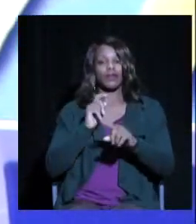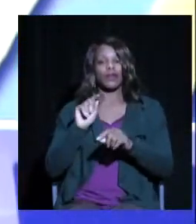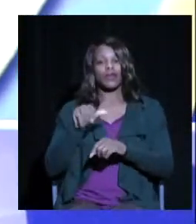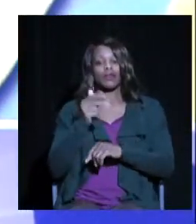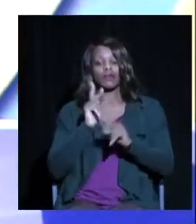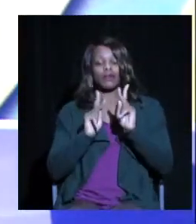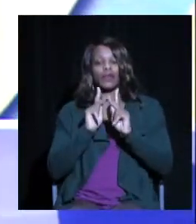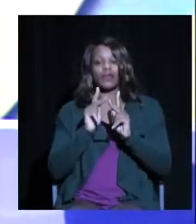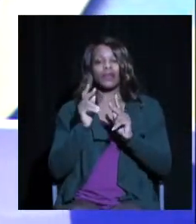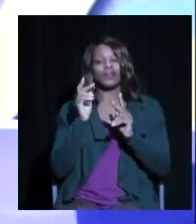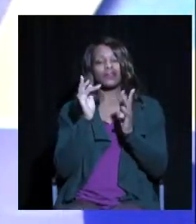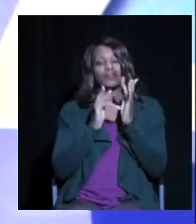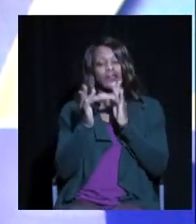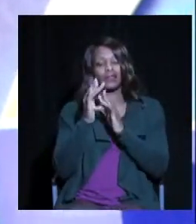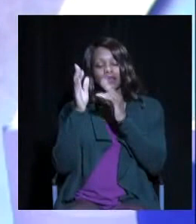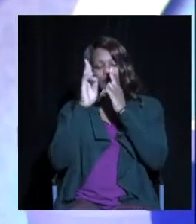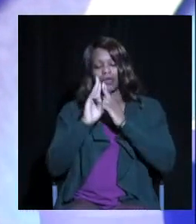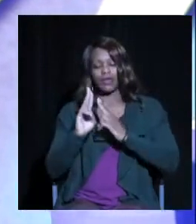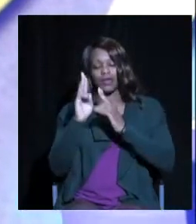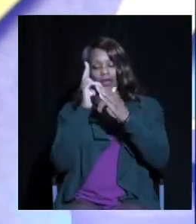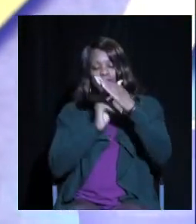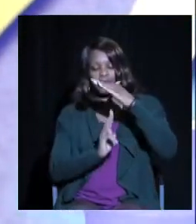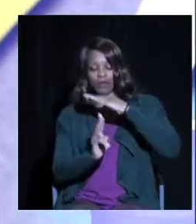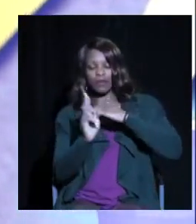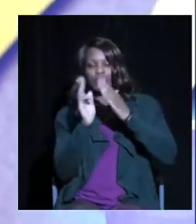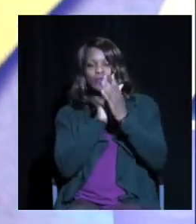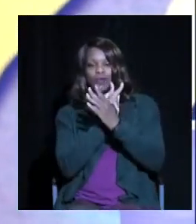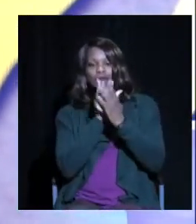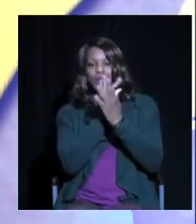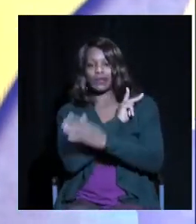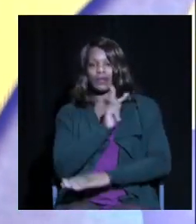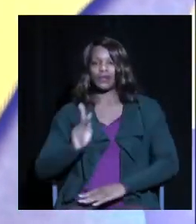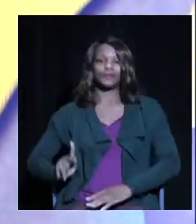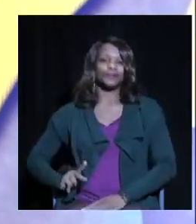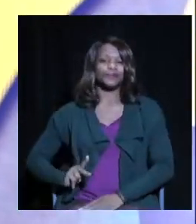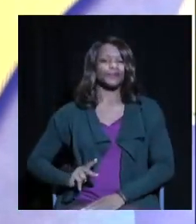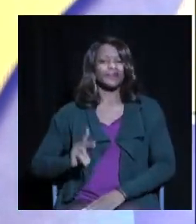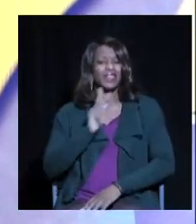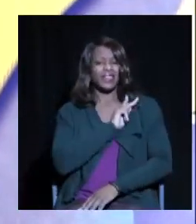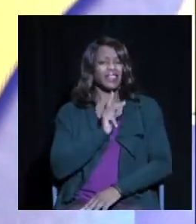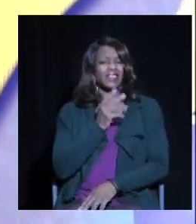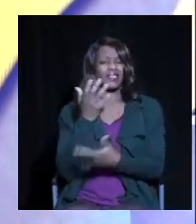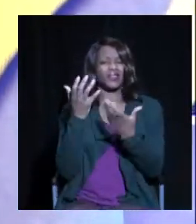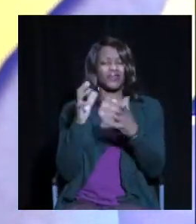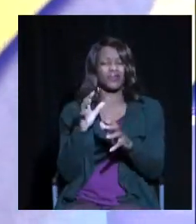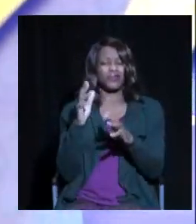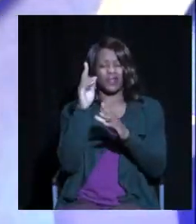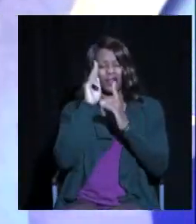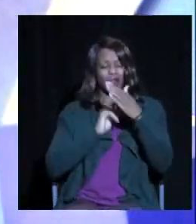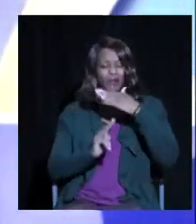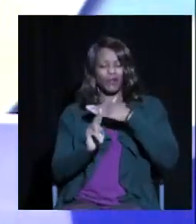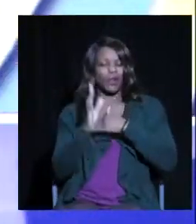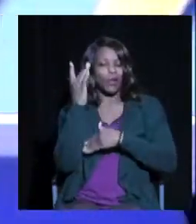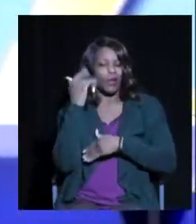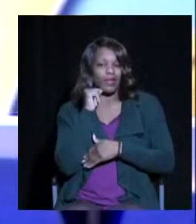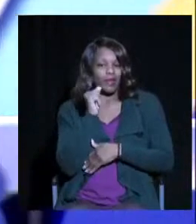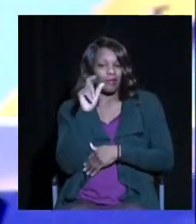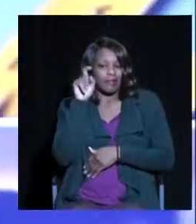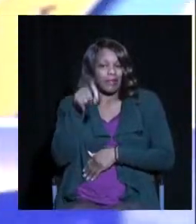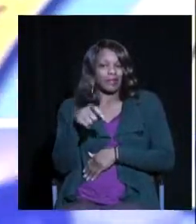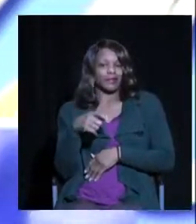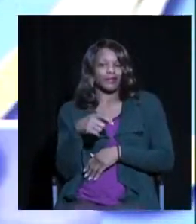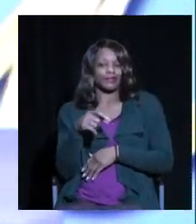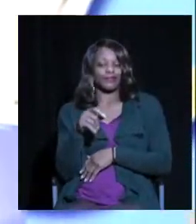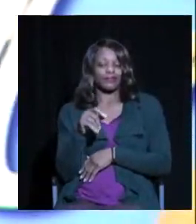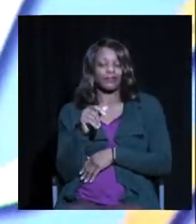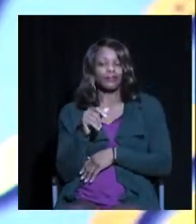humble king. When have you ever heard of a humble king? Kings ain't out here trying to be humble because they don't have to. At least in their